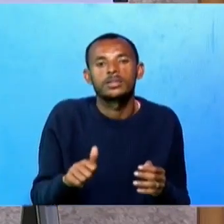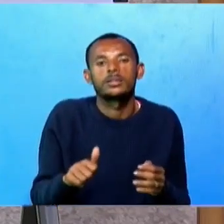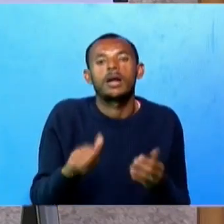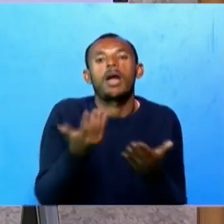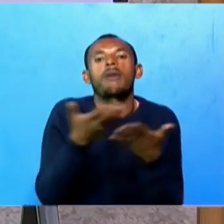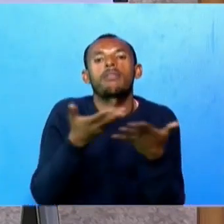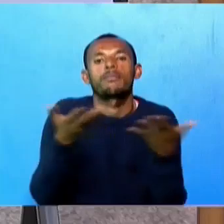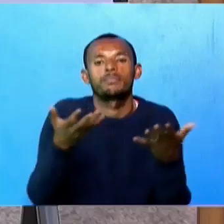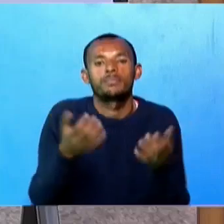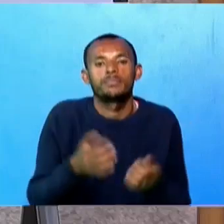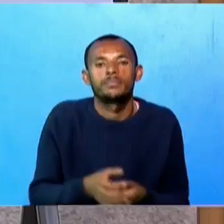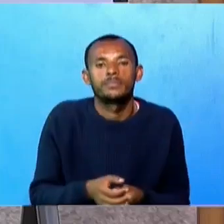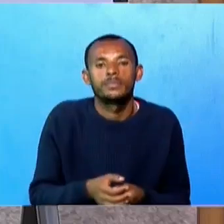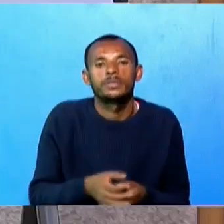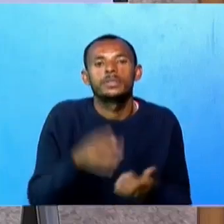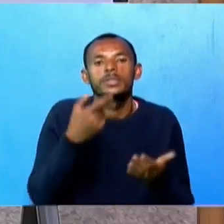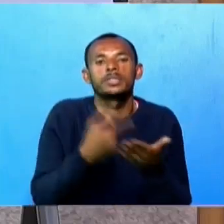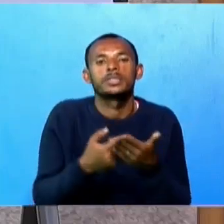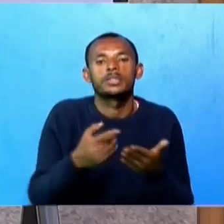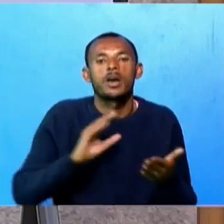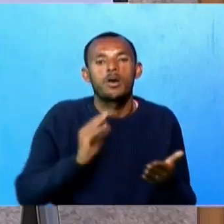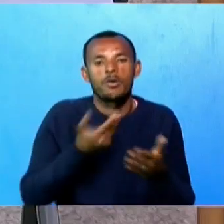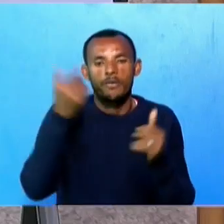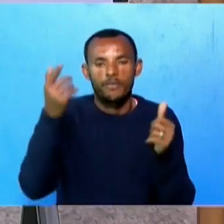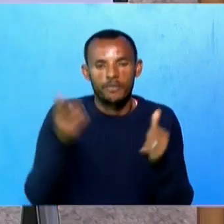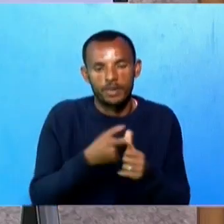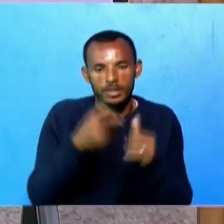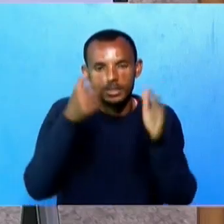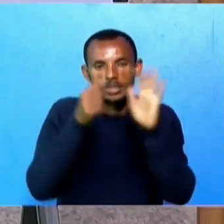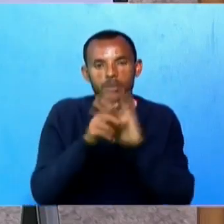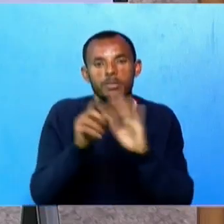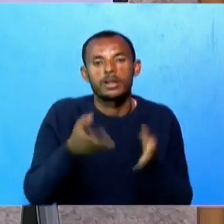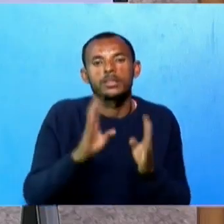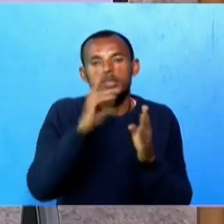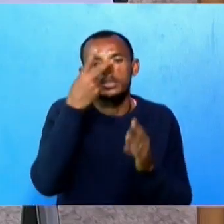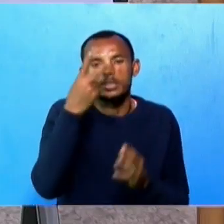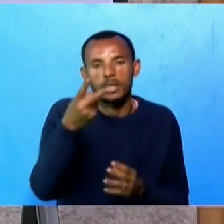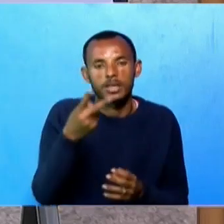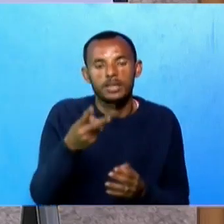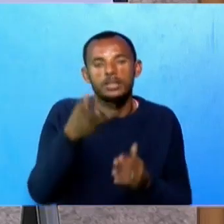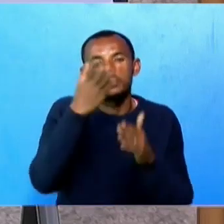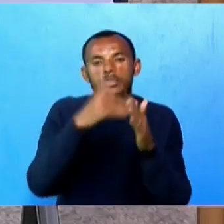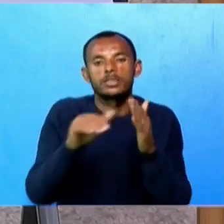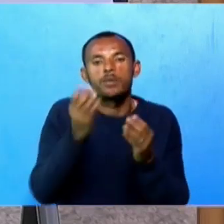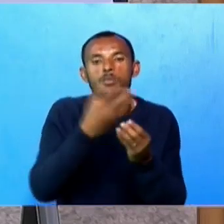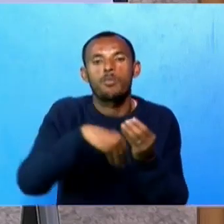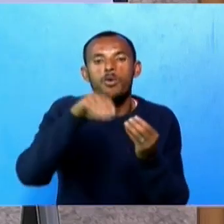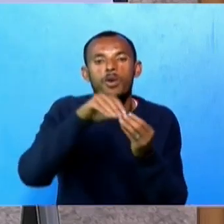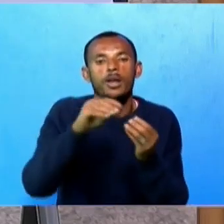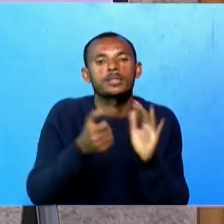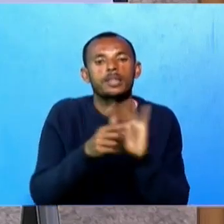items, right? So this is our first example. Let's see some more example regarding